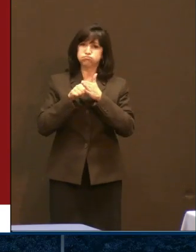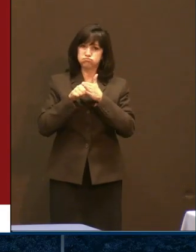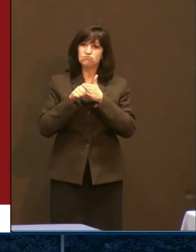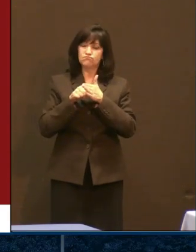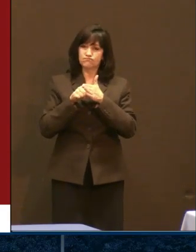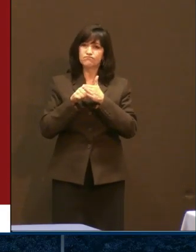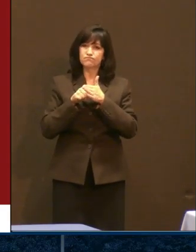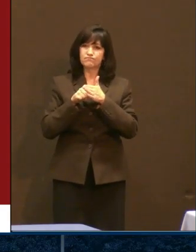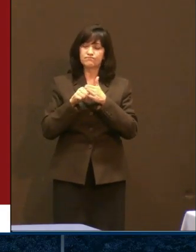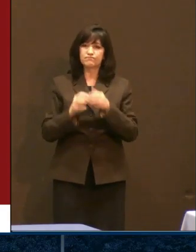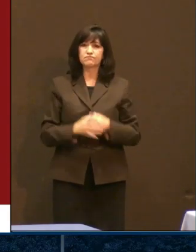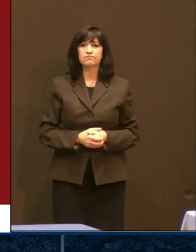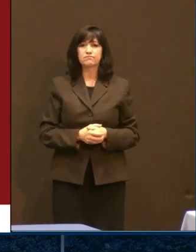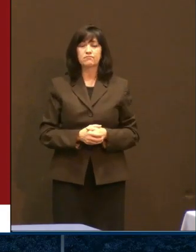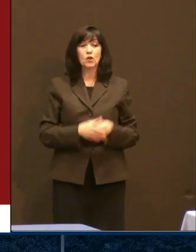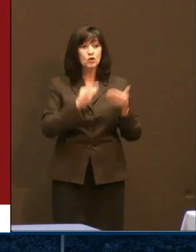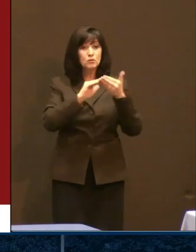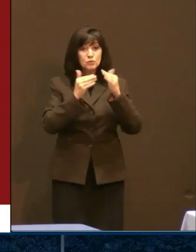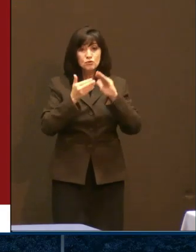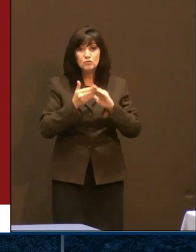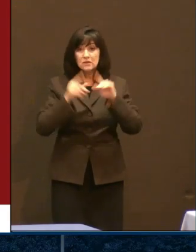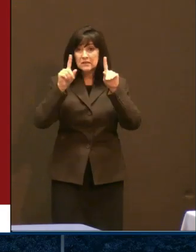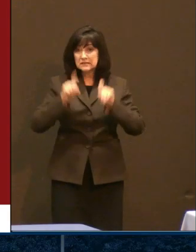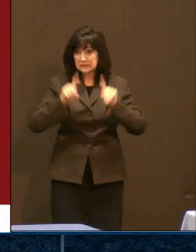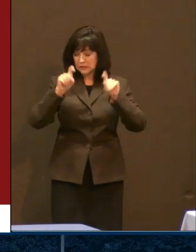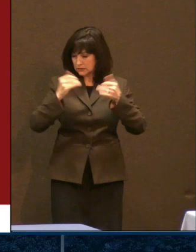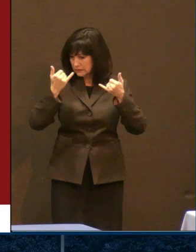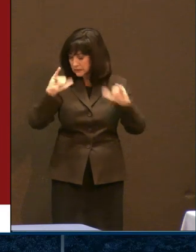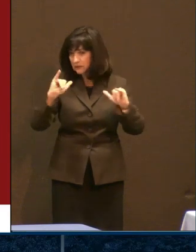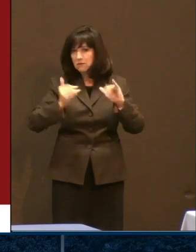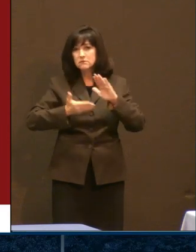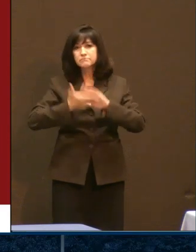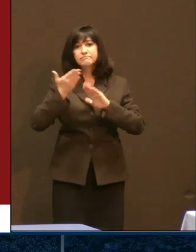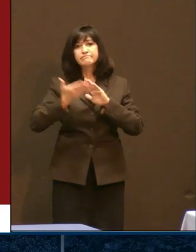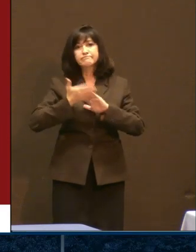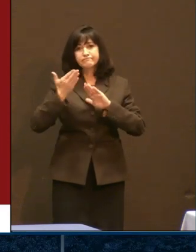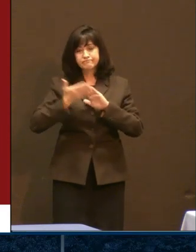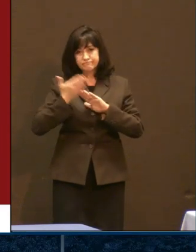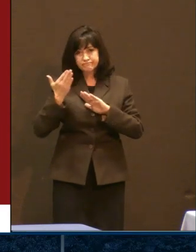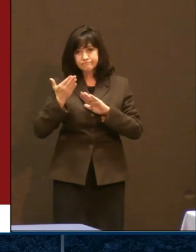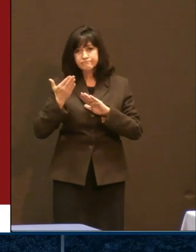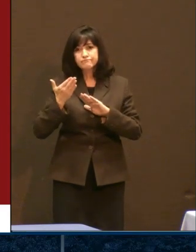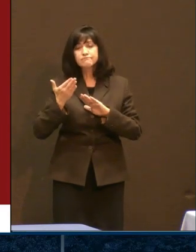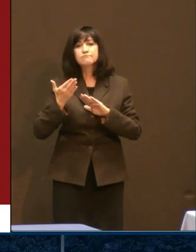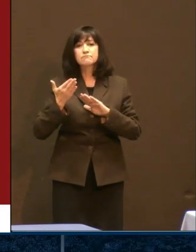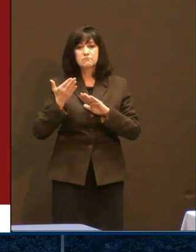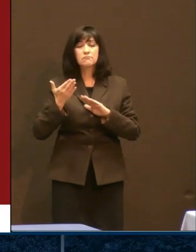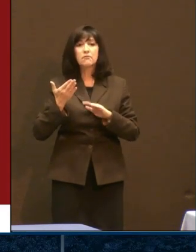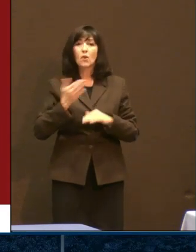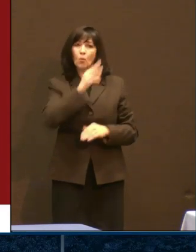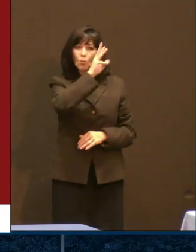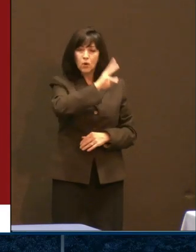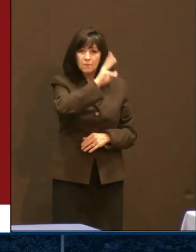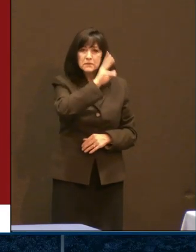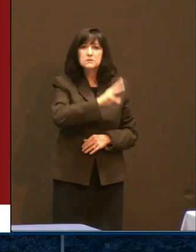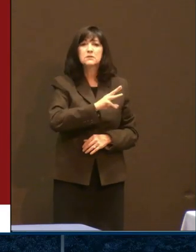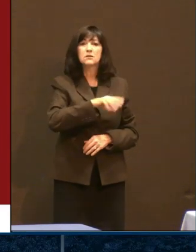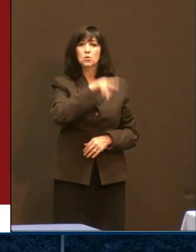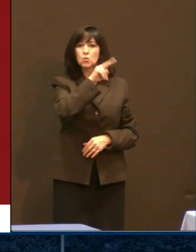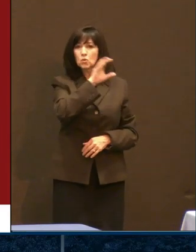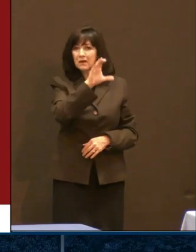We've also had additional community testing in areas of greater Wilmington and Newcastle